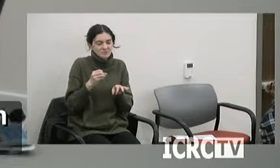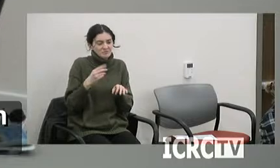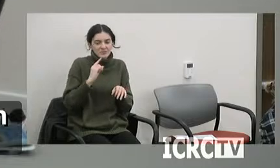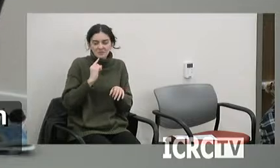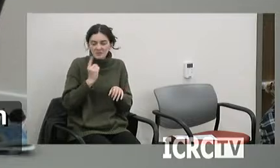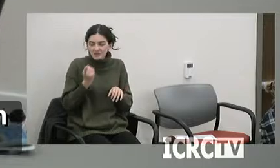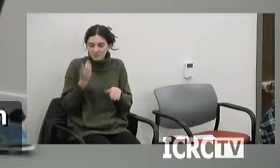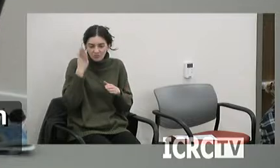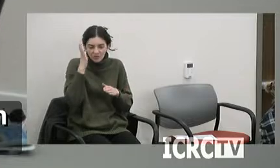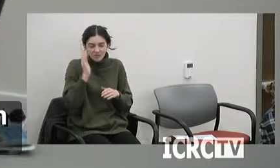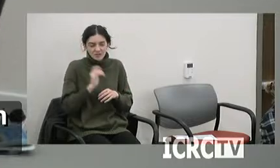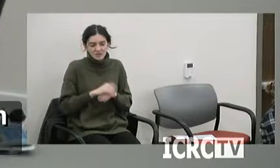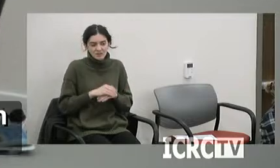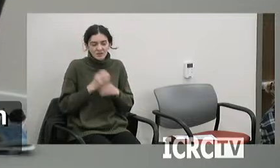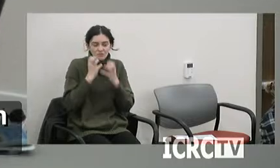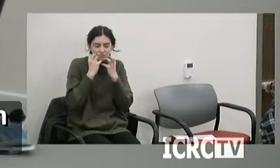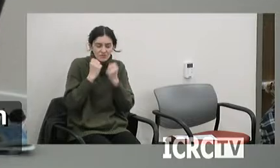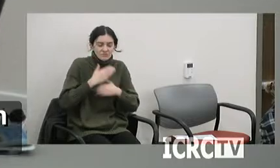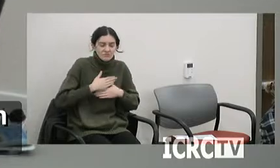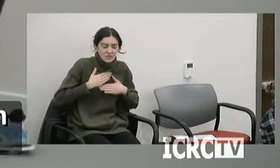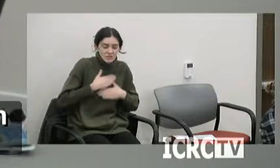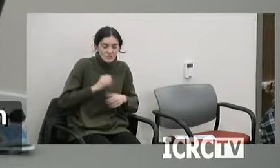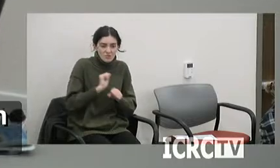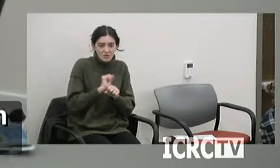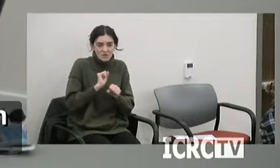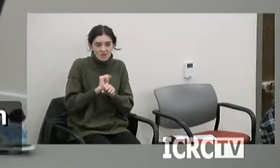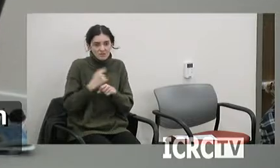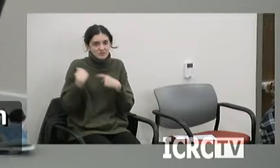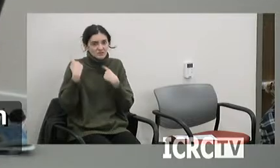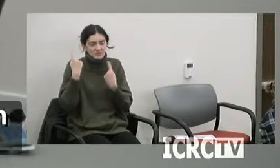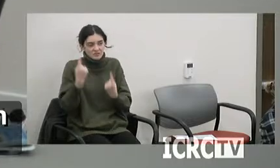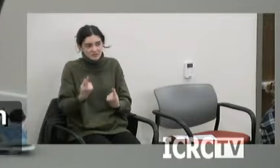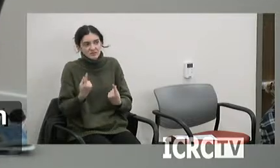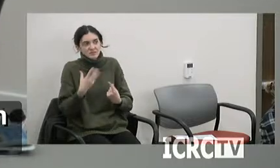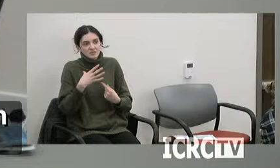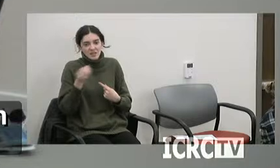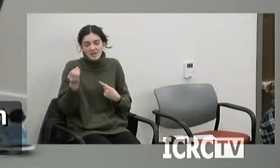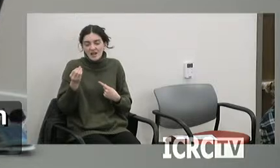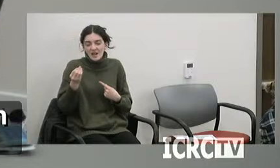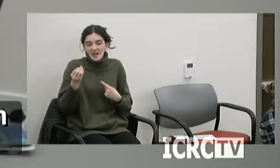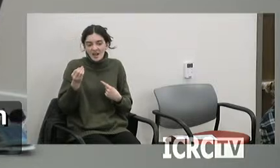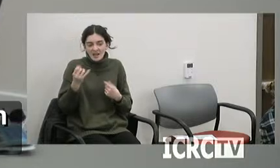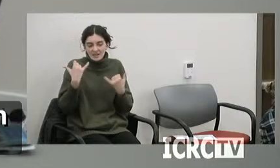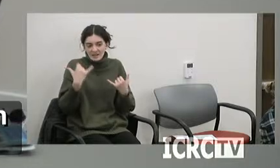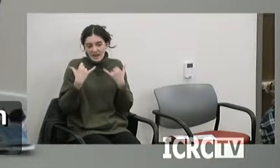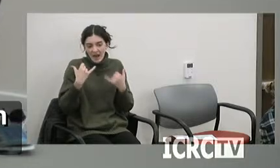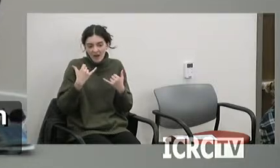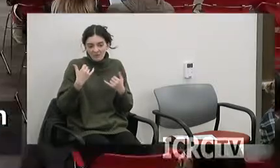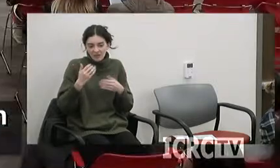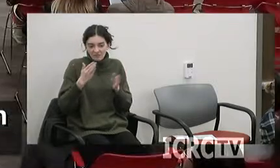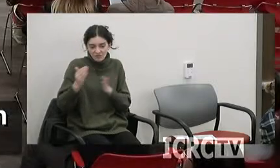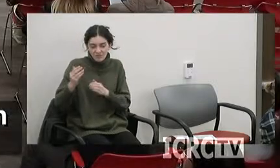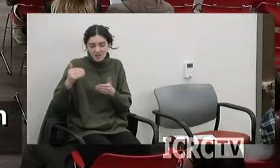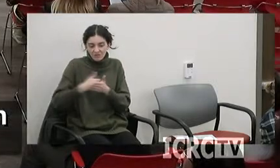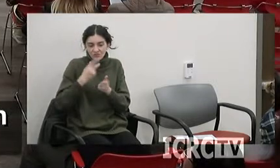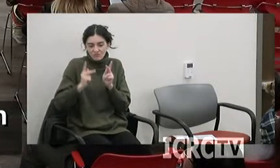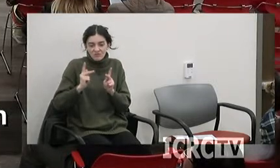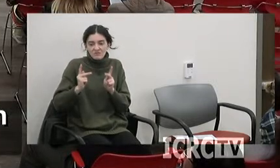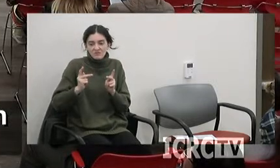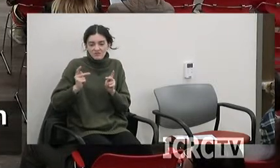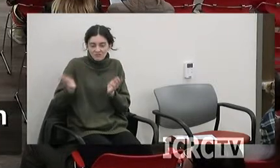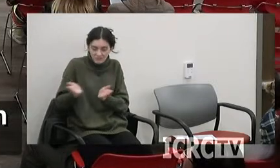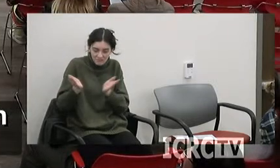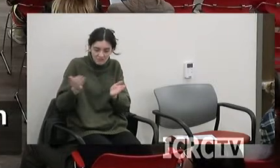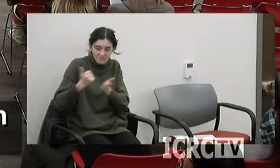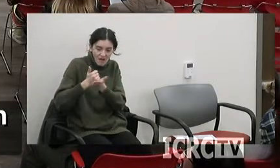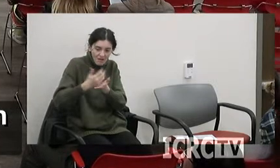we really, really appreciate the work you've done and the work that you're committed to doing and seeing this transition through. Thank you. Thank you, John. It's a